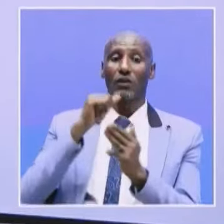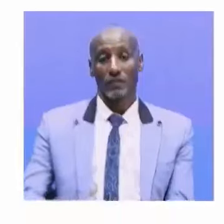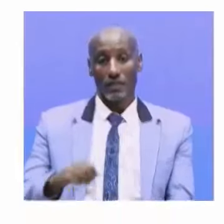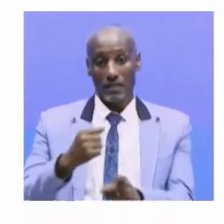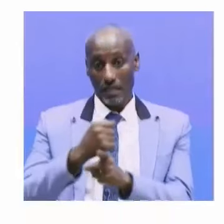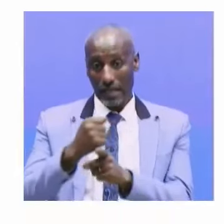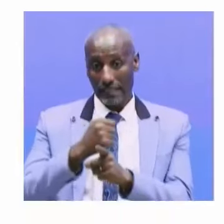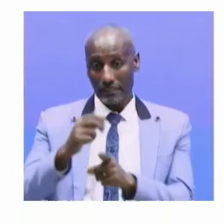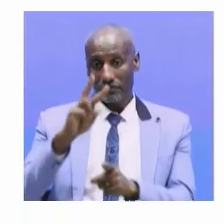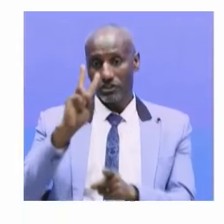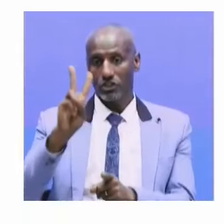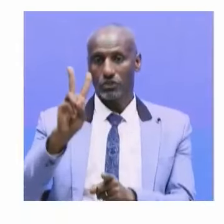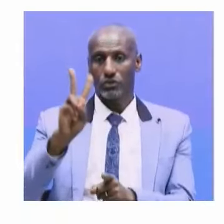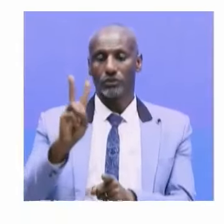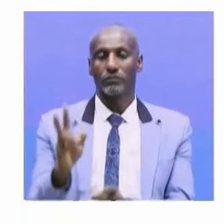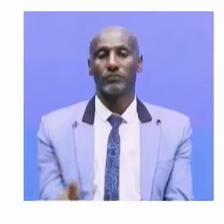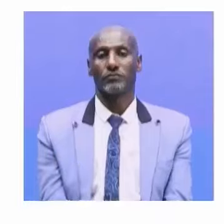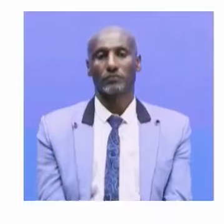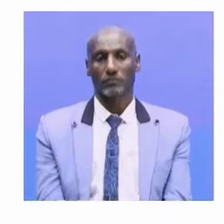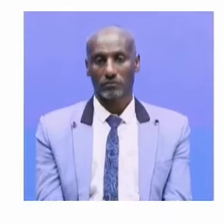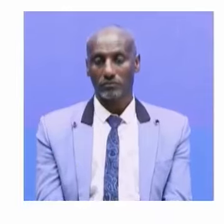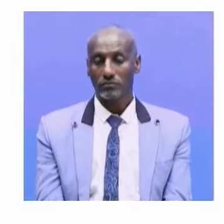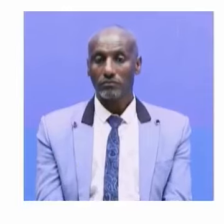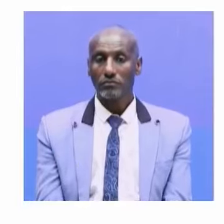noun. 2.